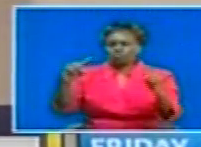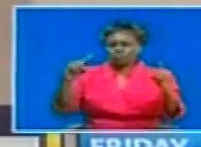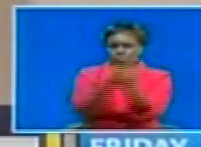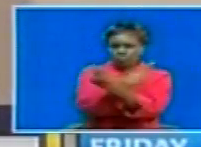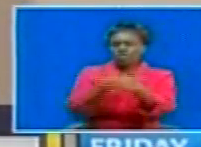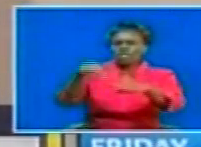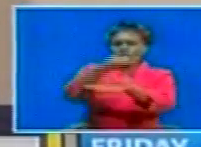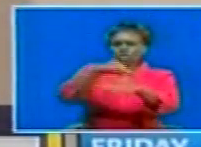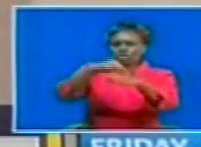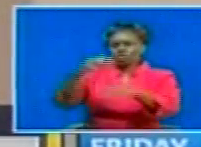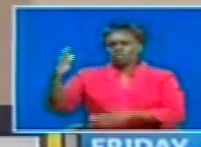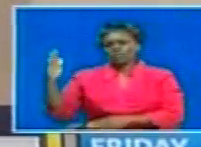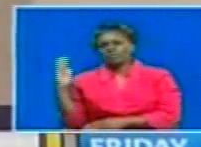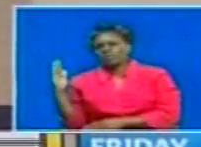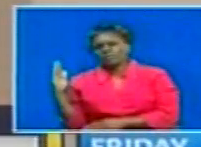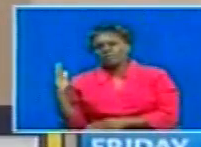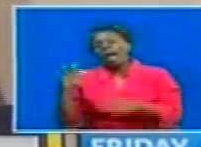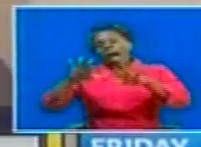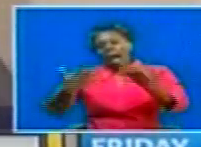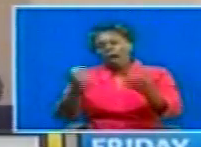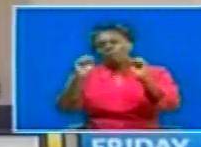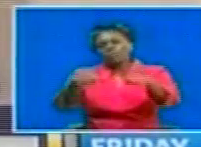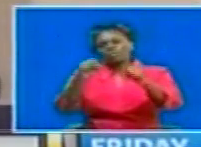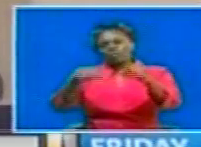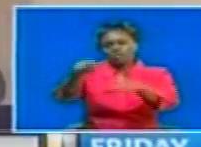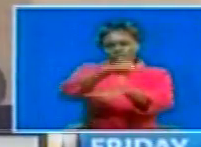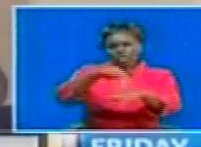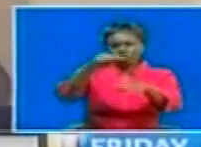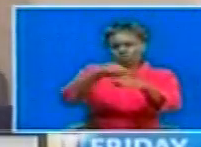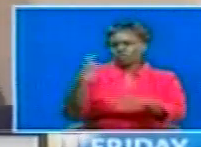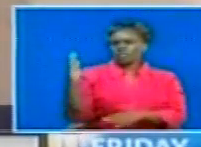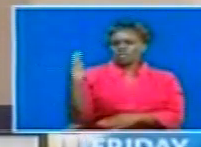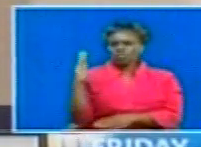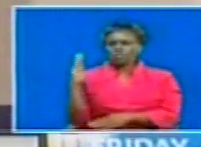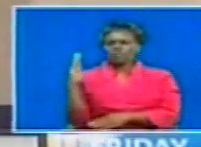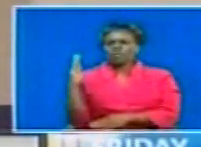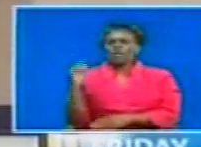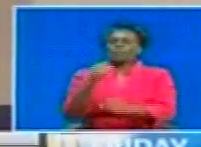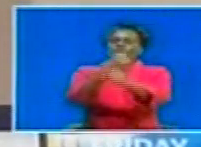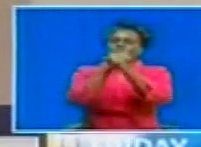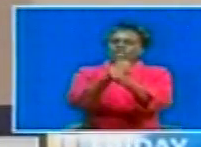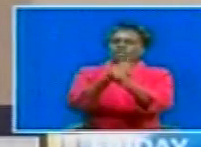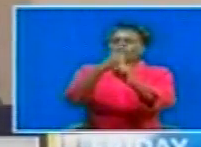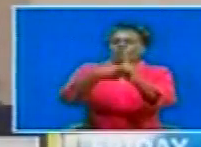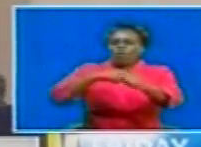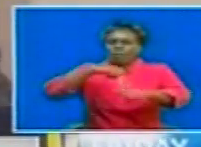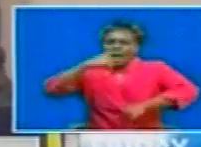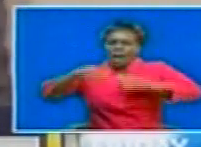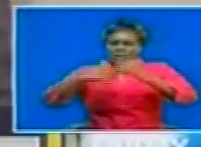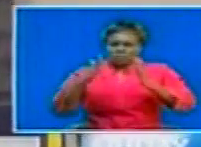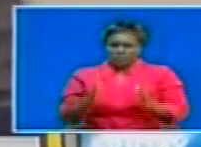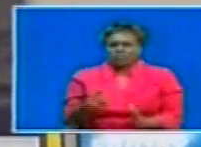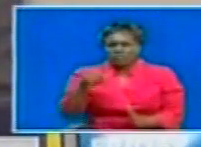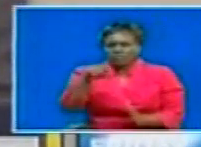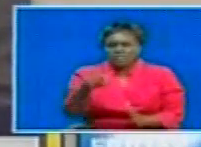national security. How can the state's pursuit of national security be protected from actors that may